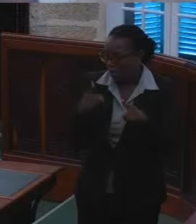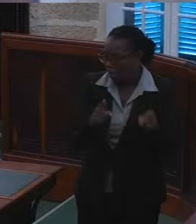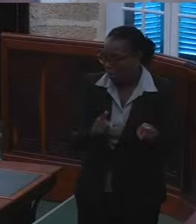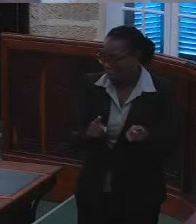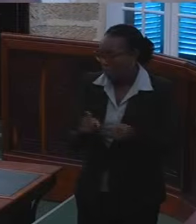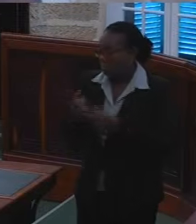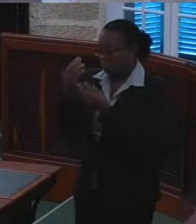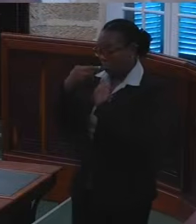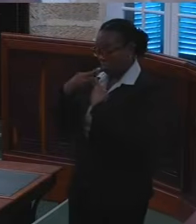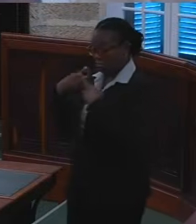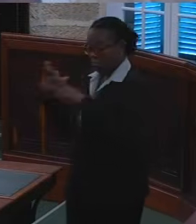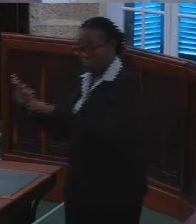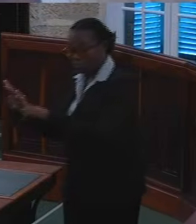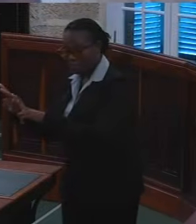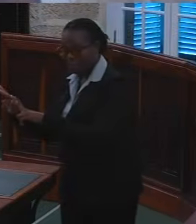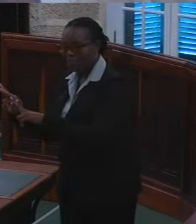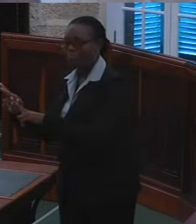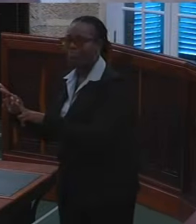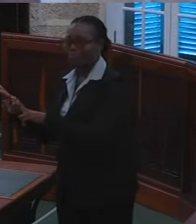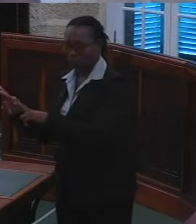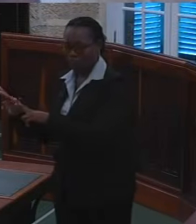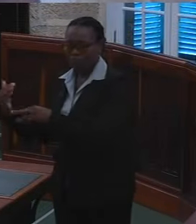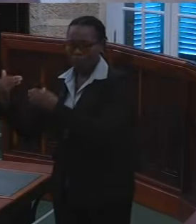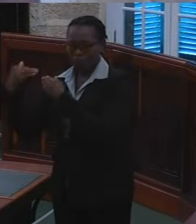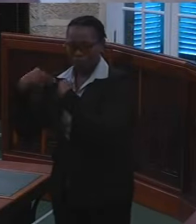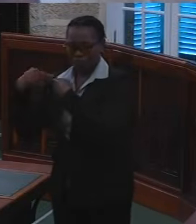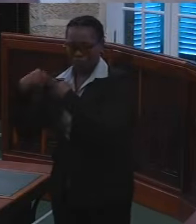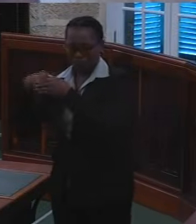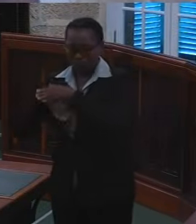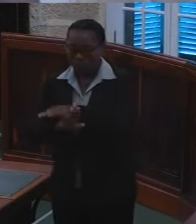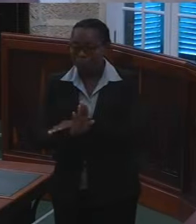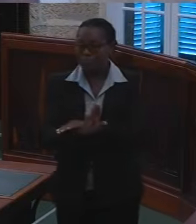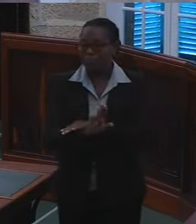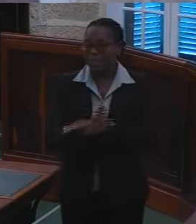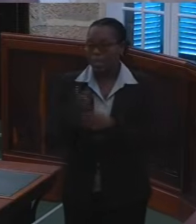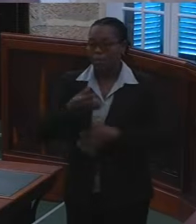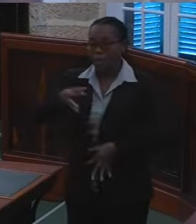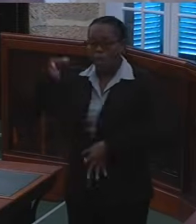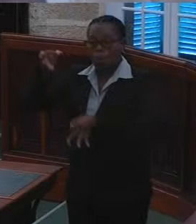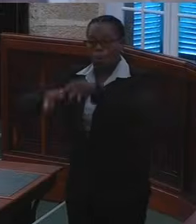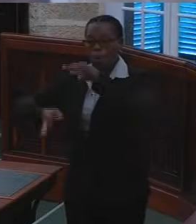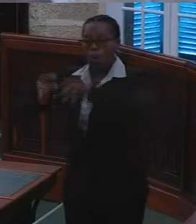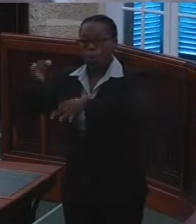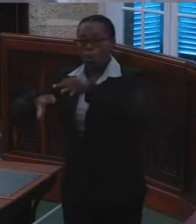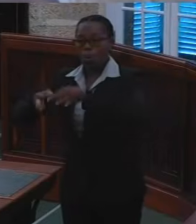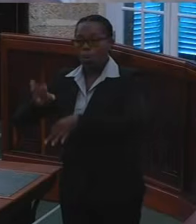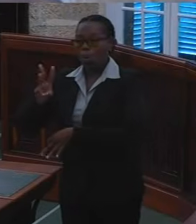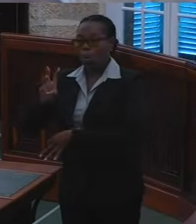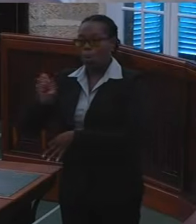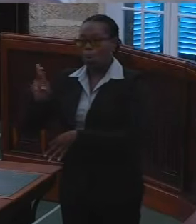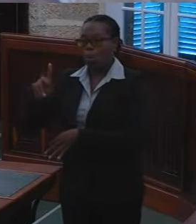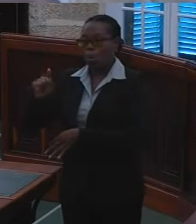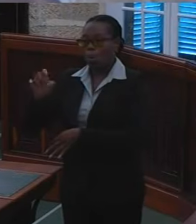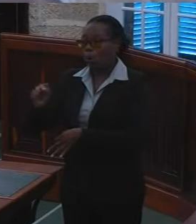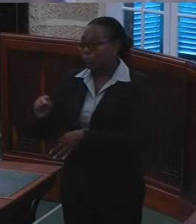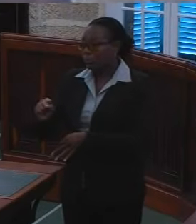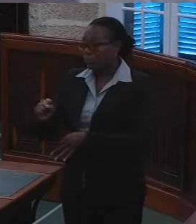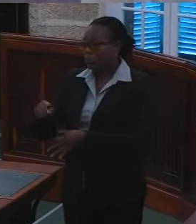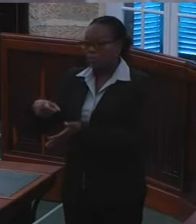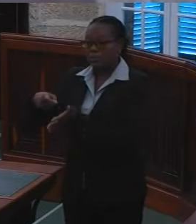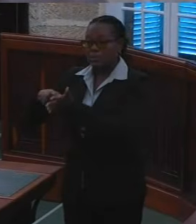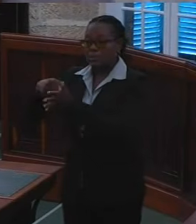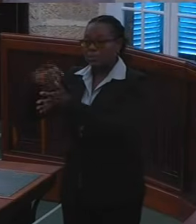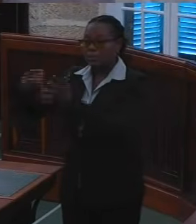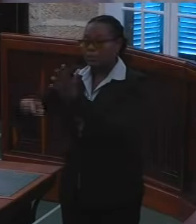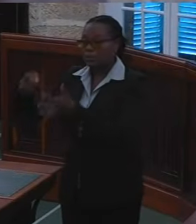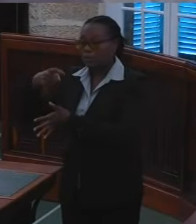incidents, judicial warrants when required, because we are saying that if it's an emergency, that this legislation allows the police and the officers